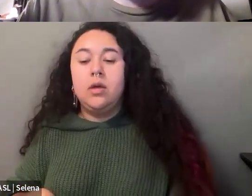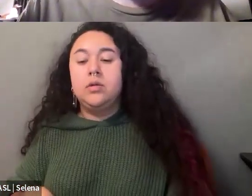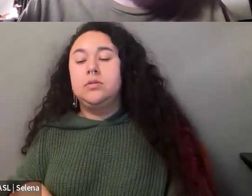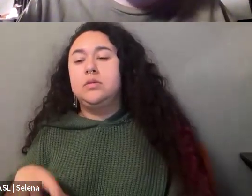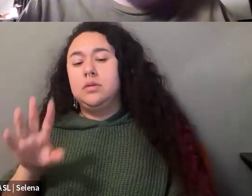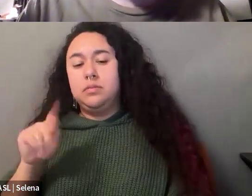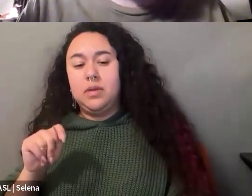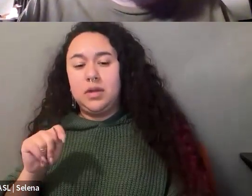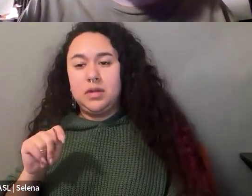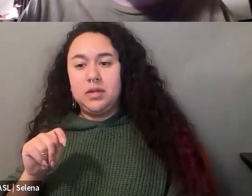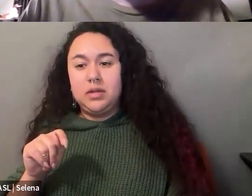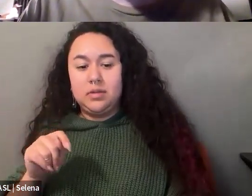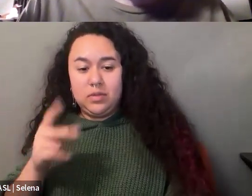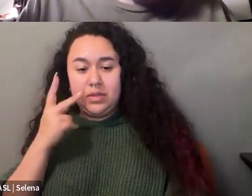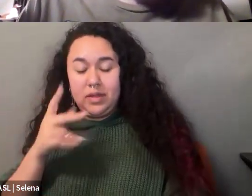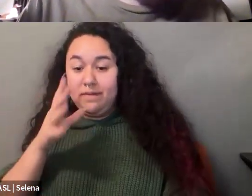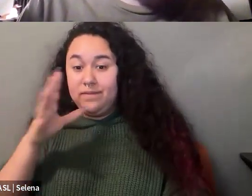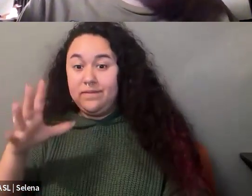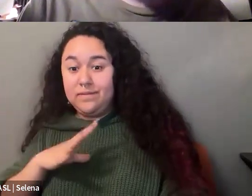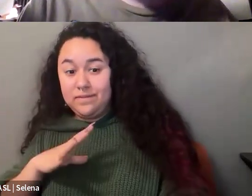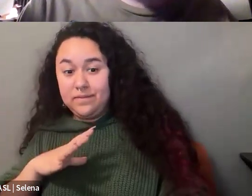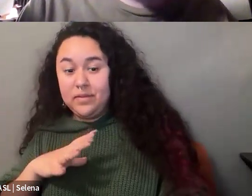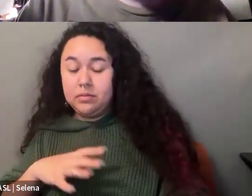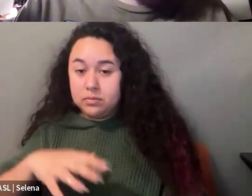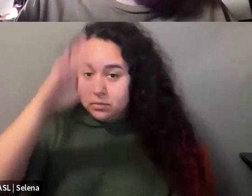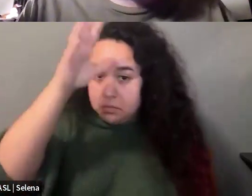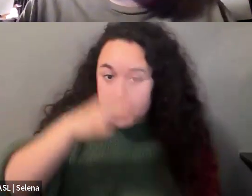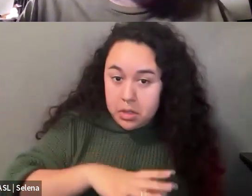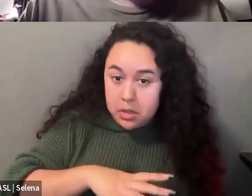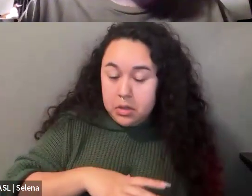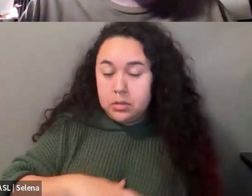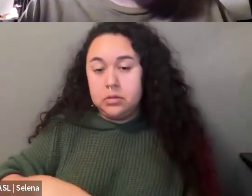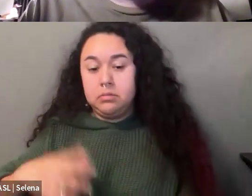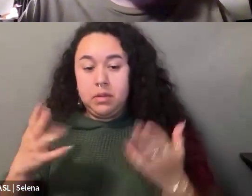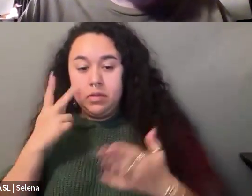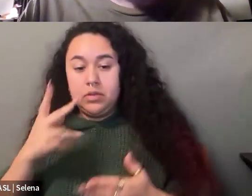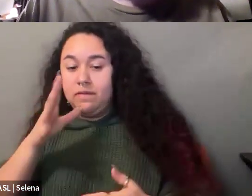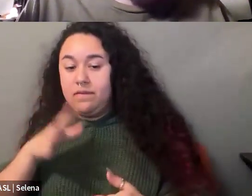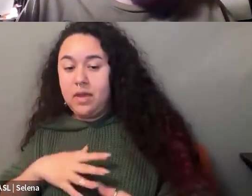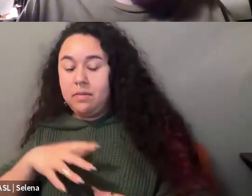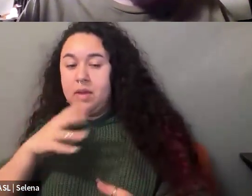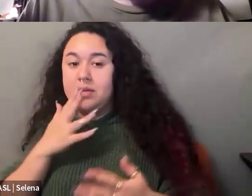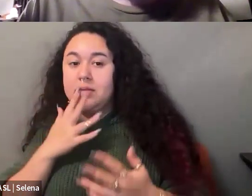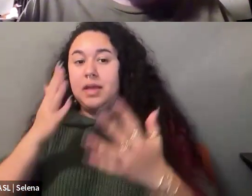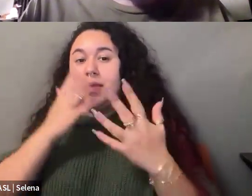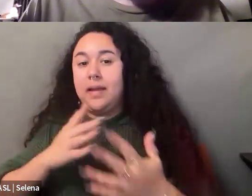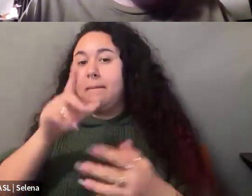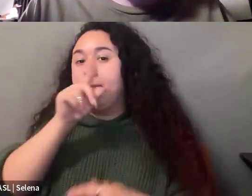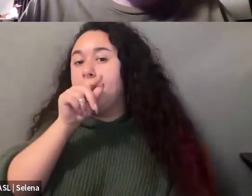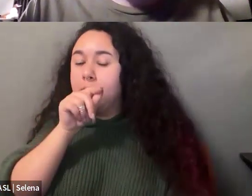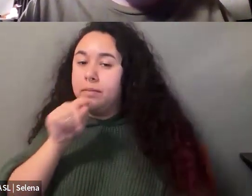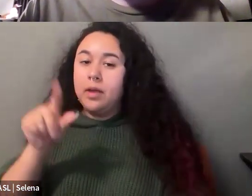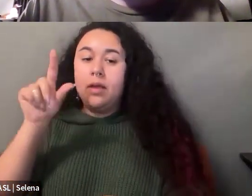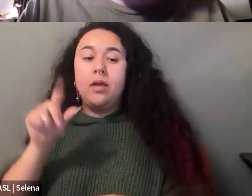But mention, did you see a female? Did you see a male? Maybe you saw a female singing, or maybe